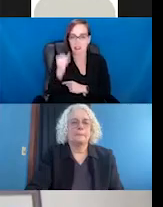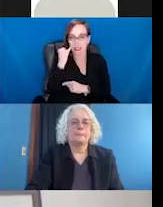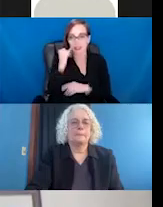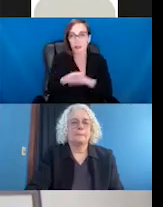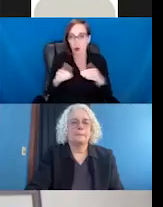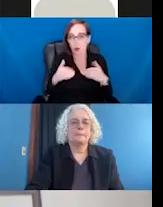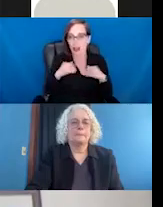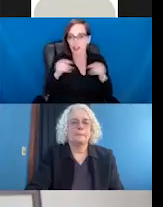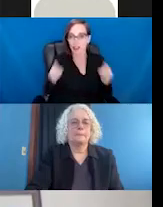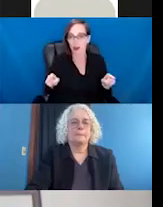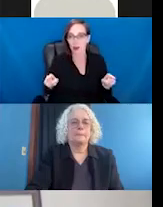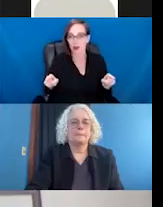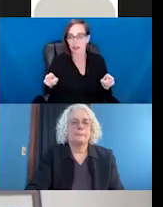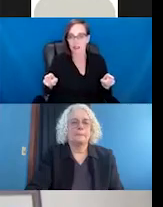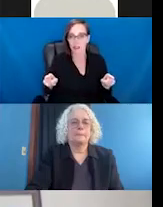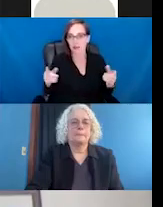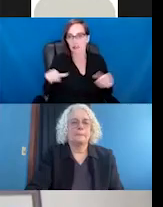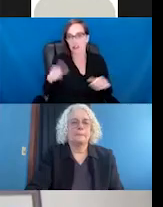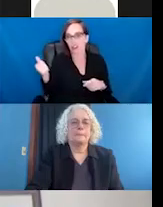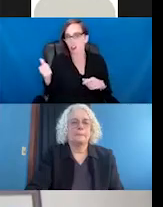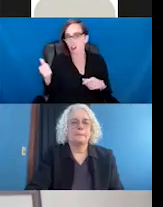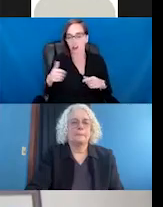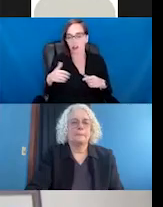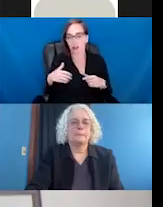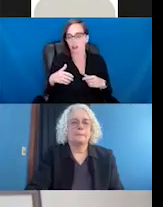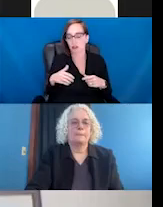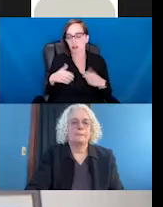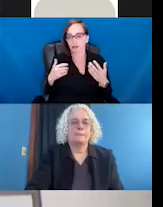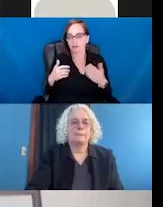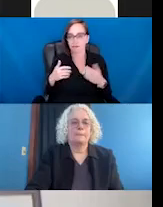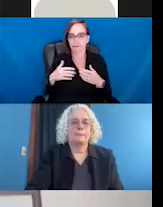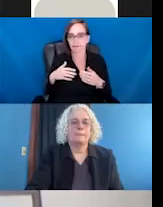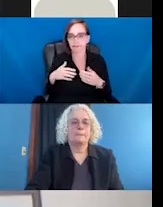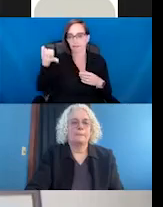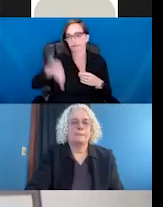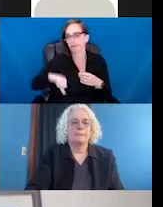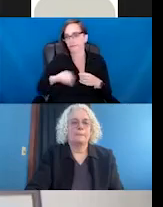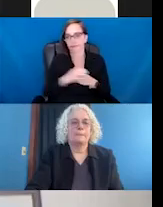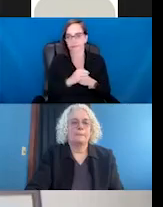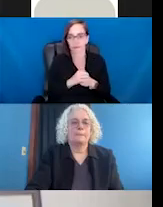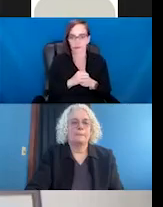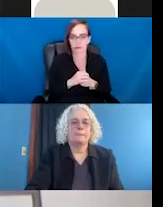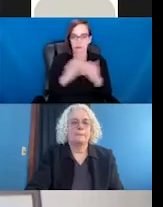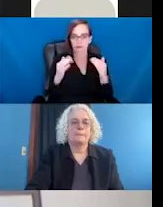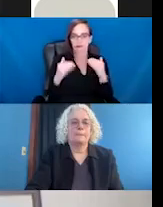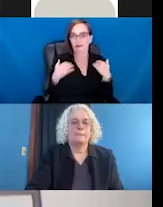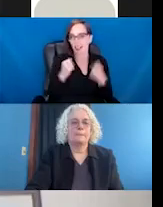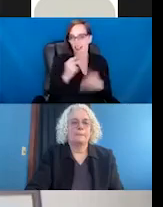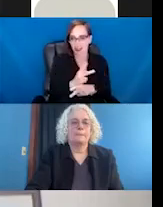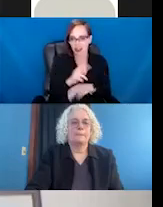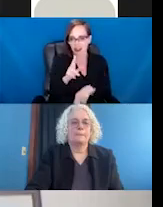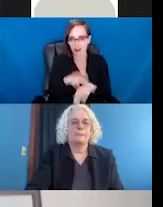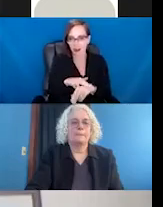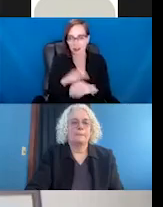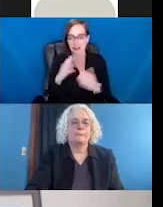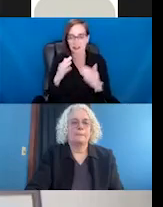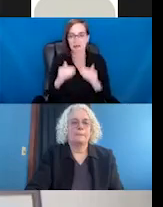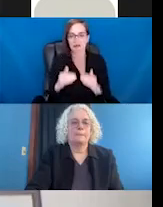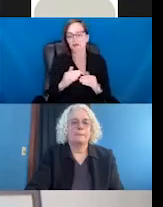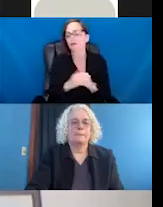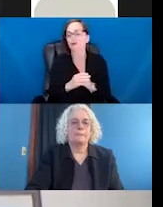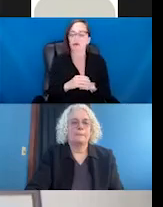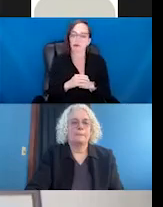off of. Healthcare, you just can't go anywhere without talking about healthcare. And then kind of some of